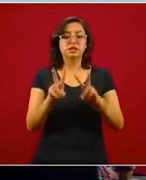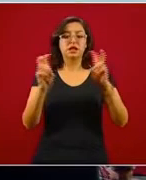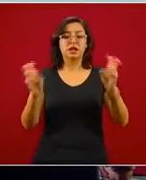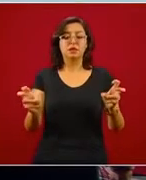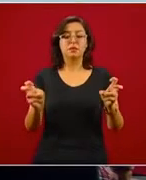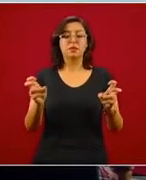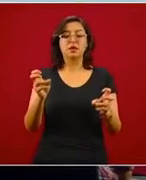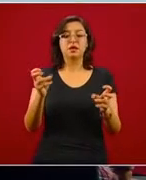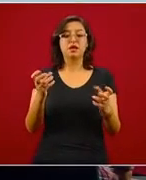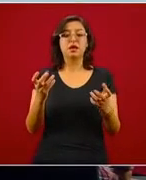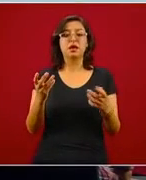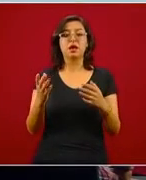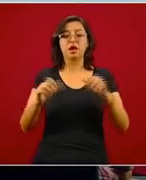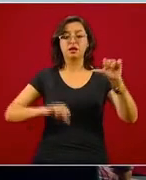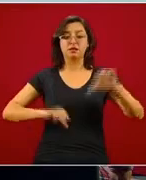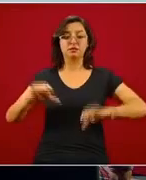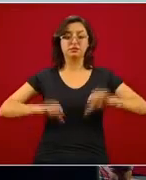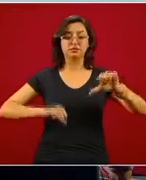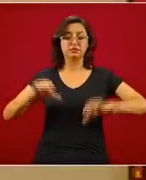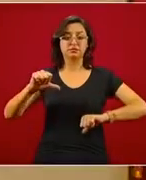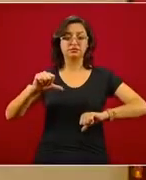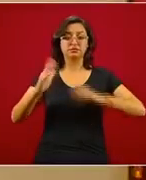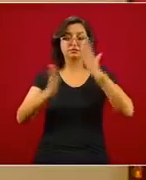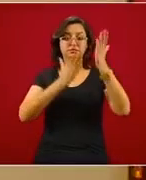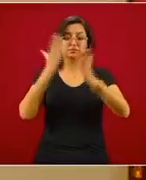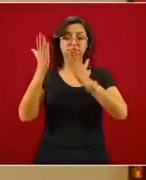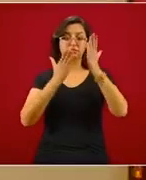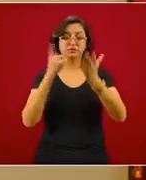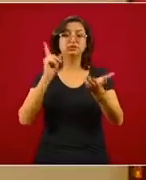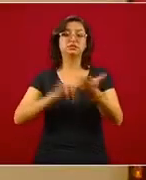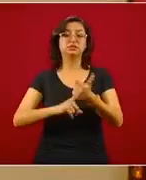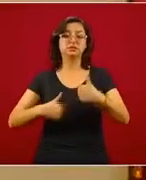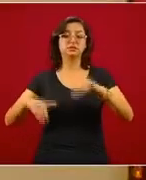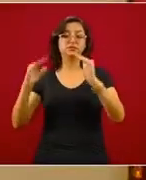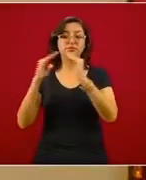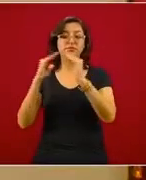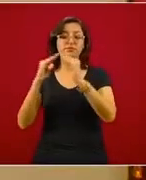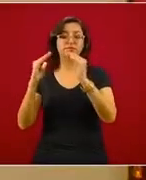you know, all the educational activities now are at home.